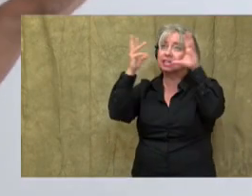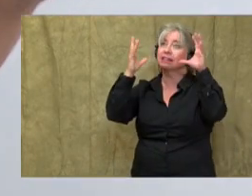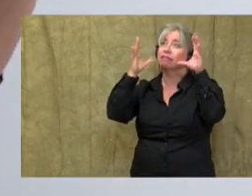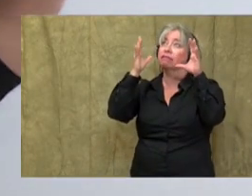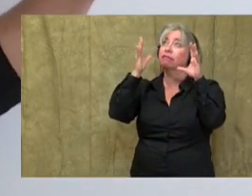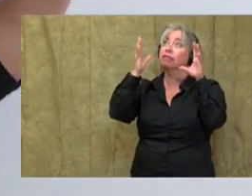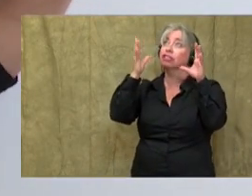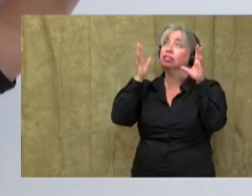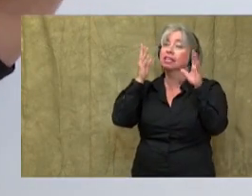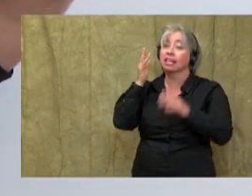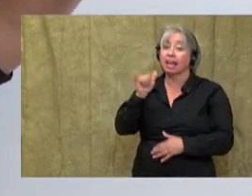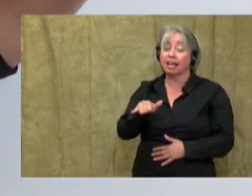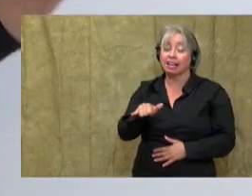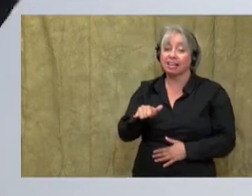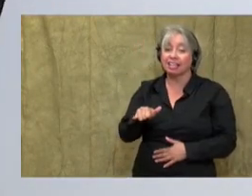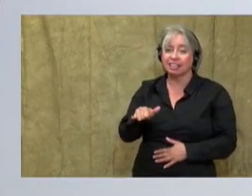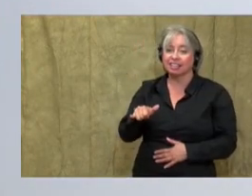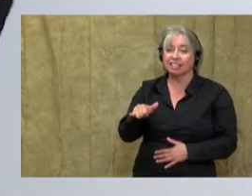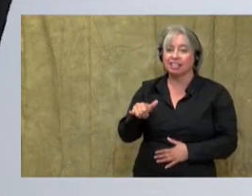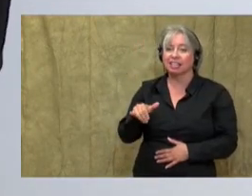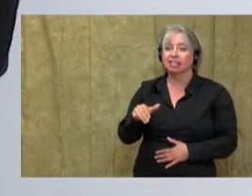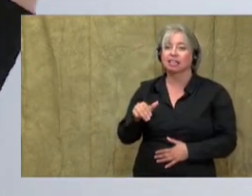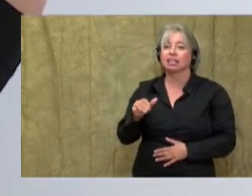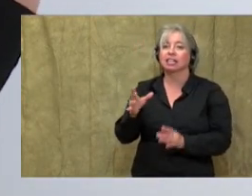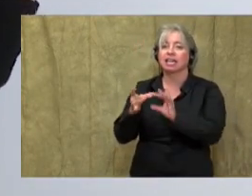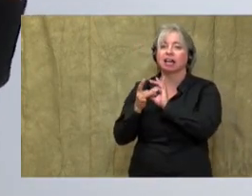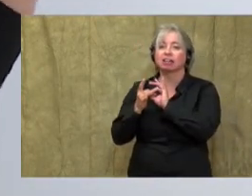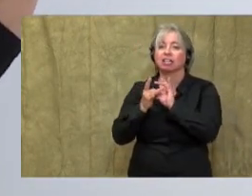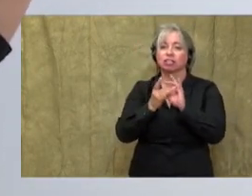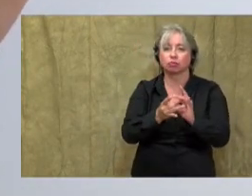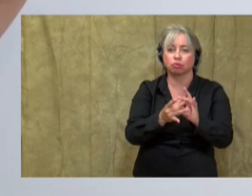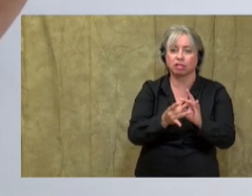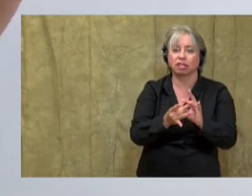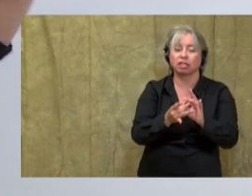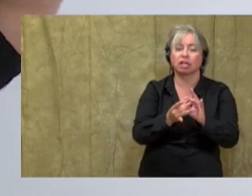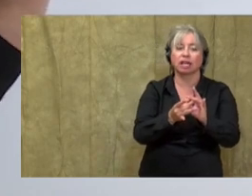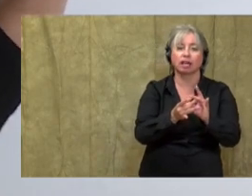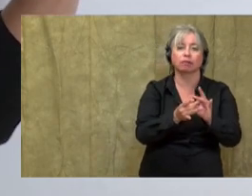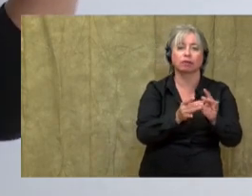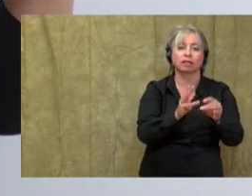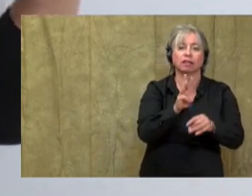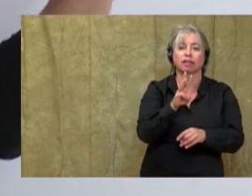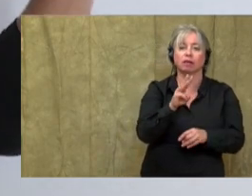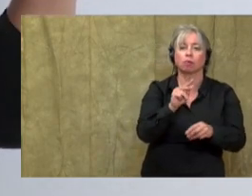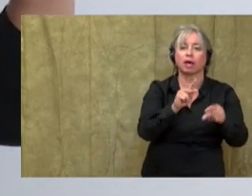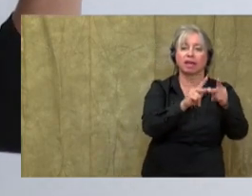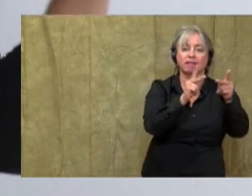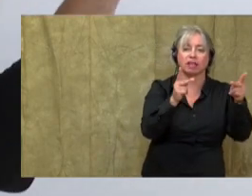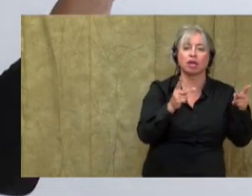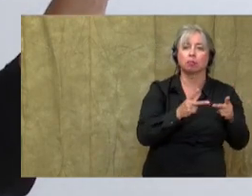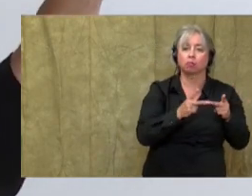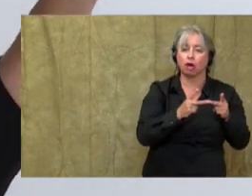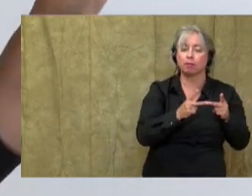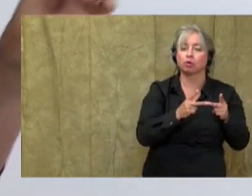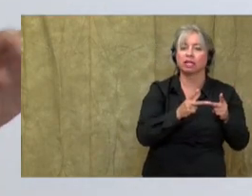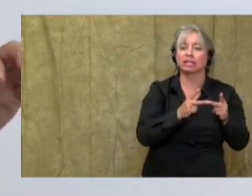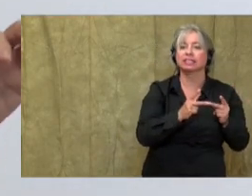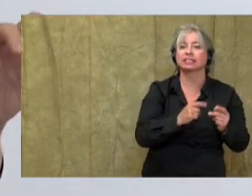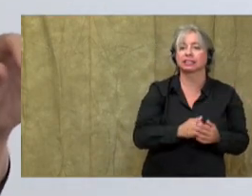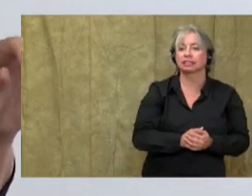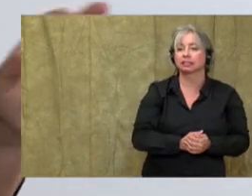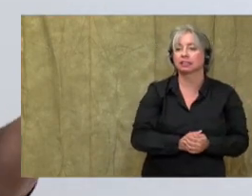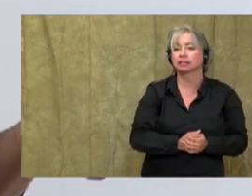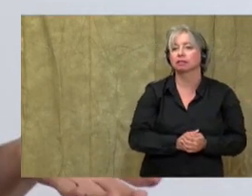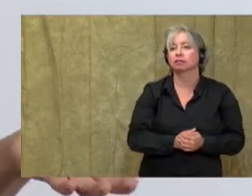right. So now let's put that concept with our wave properties. So we have a wavelength. And